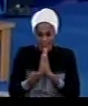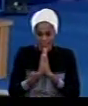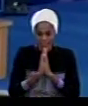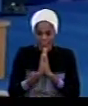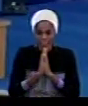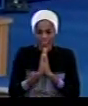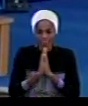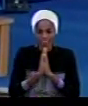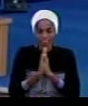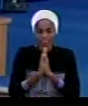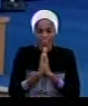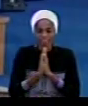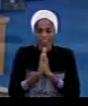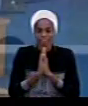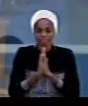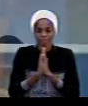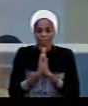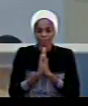Amen.